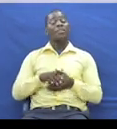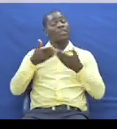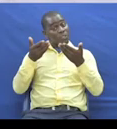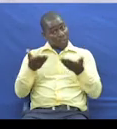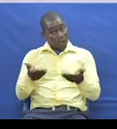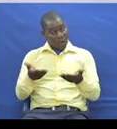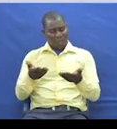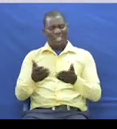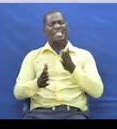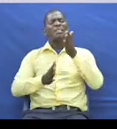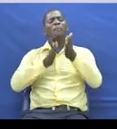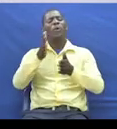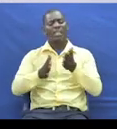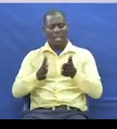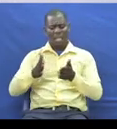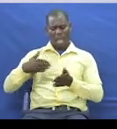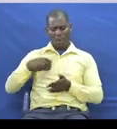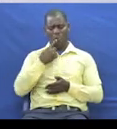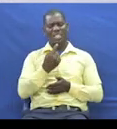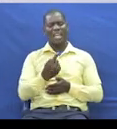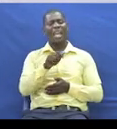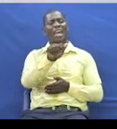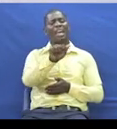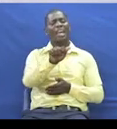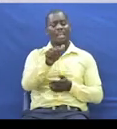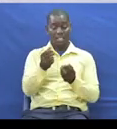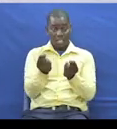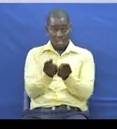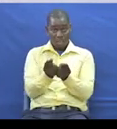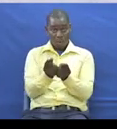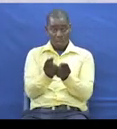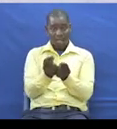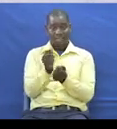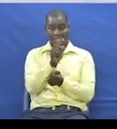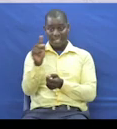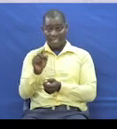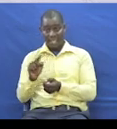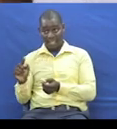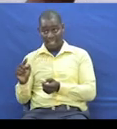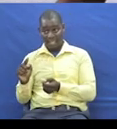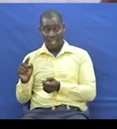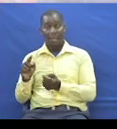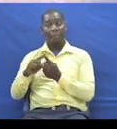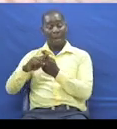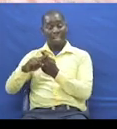So symbolically we can say that A equals to Z plus C. Here we have said if you